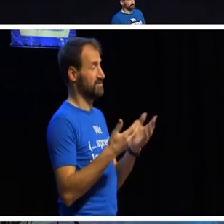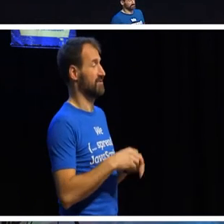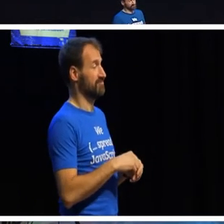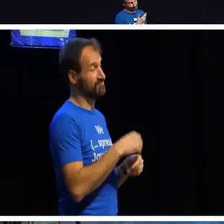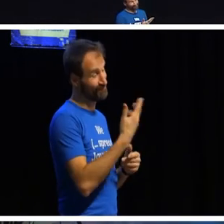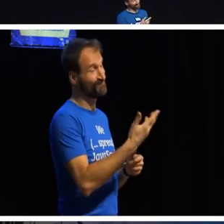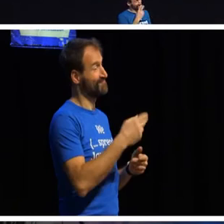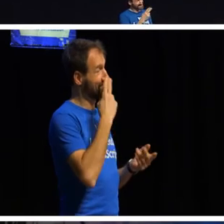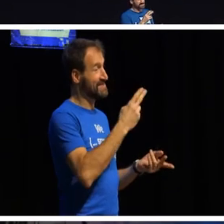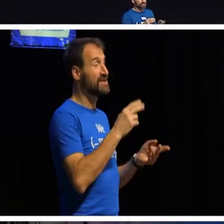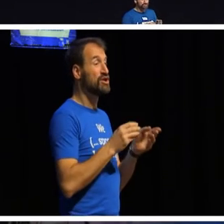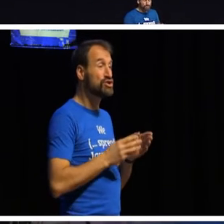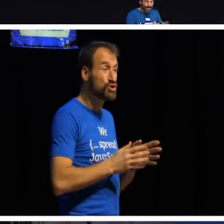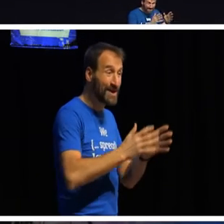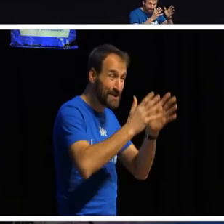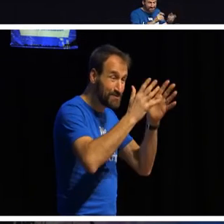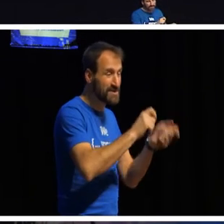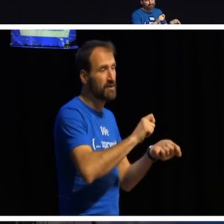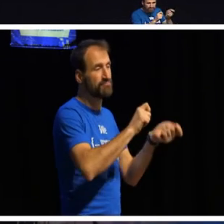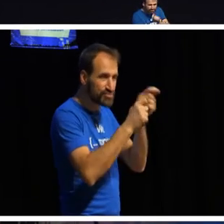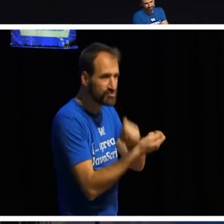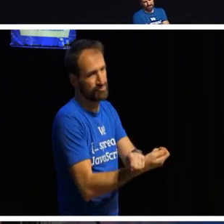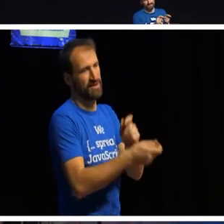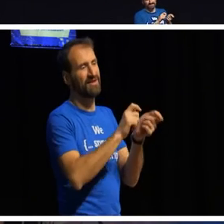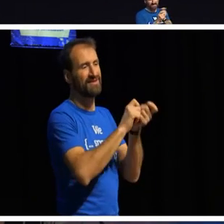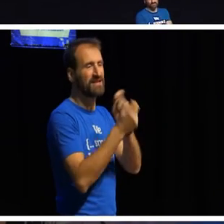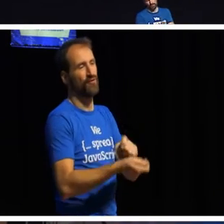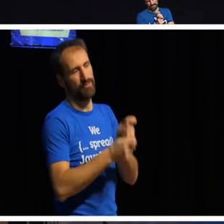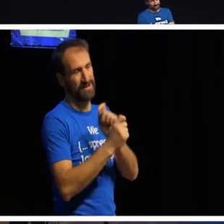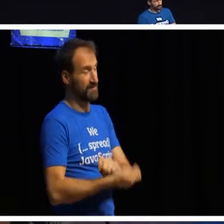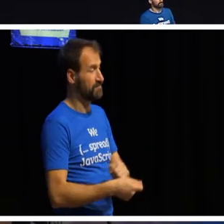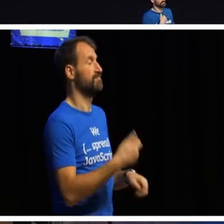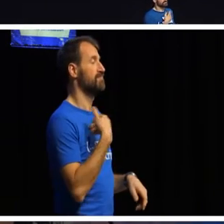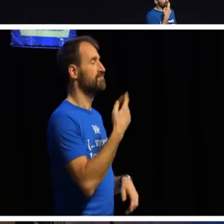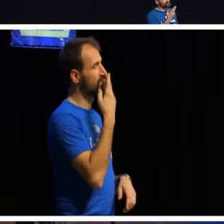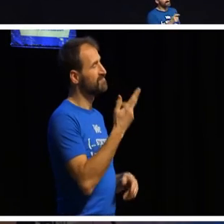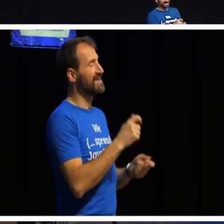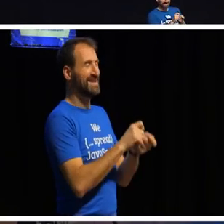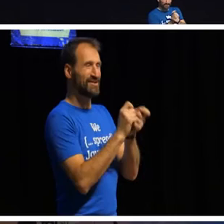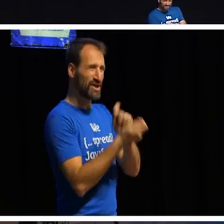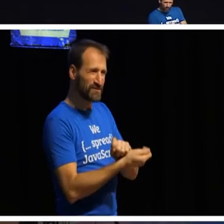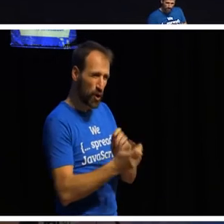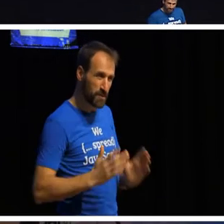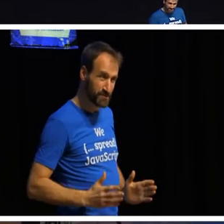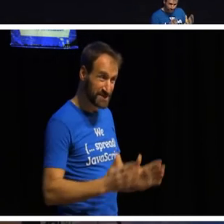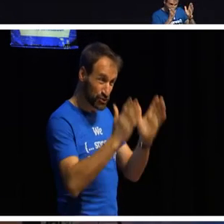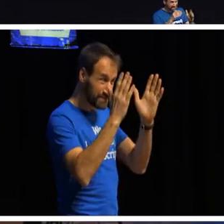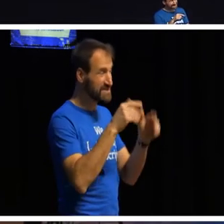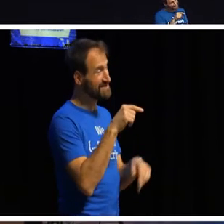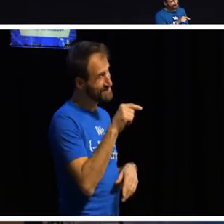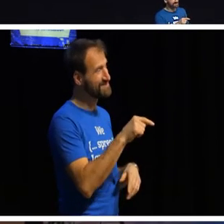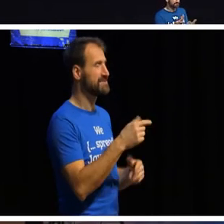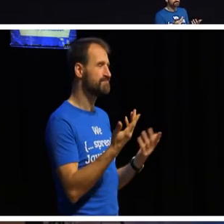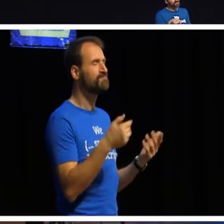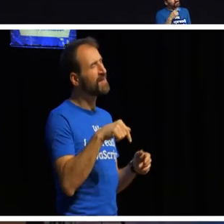next year. I say transform streams are, I don't know, about as vague as async iterators, maybe a little bit less. They're